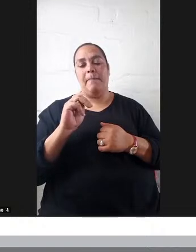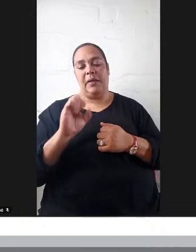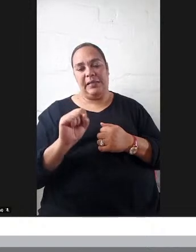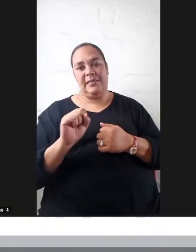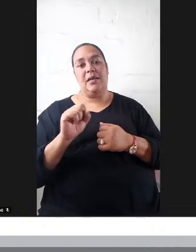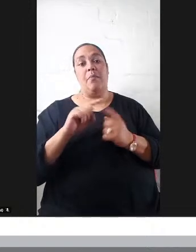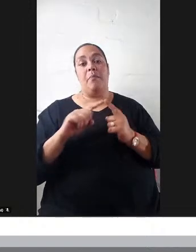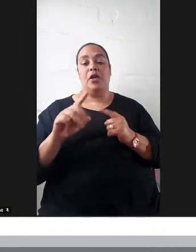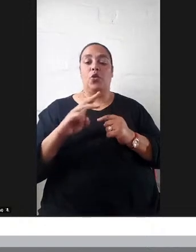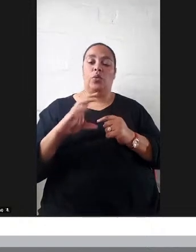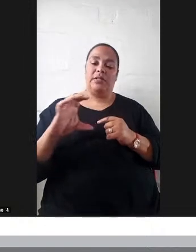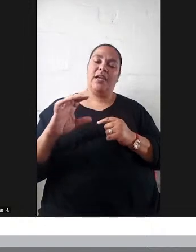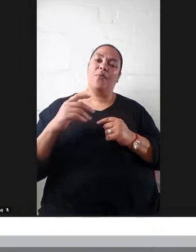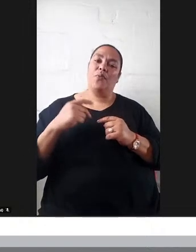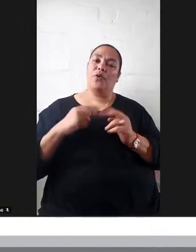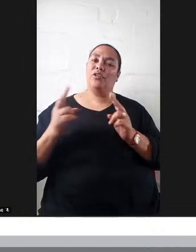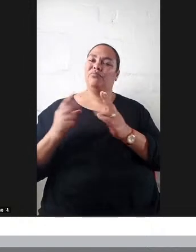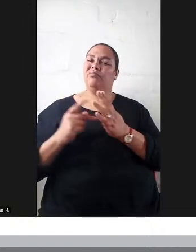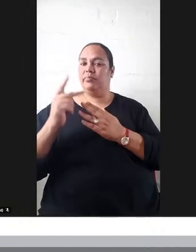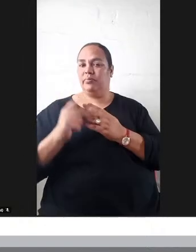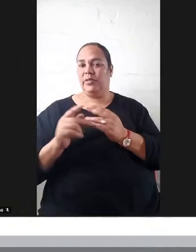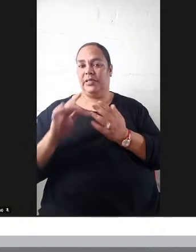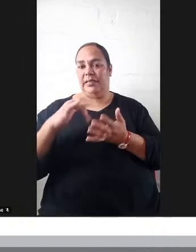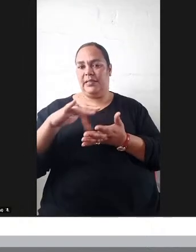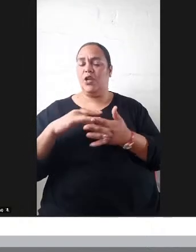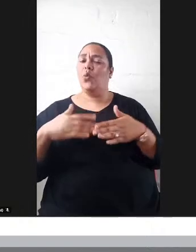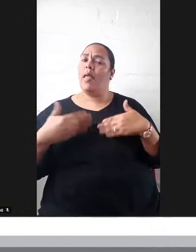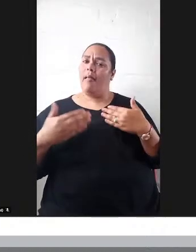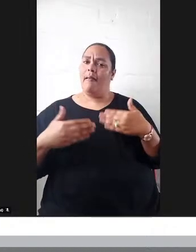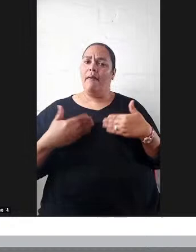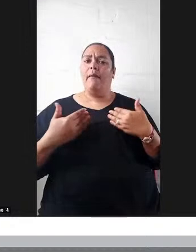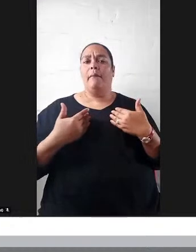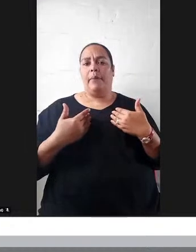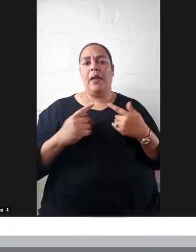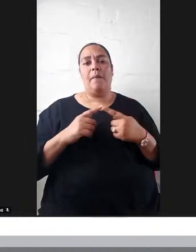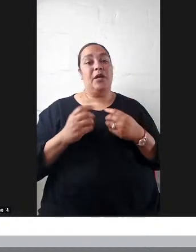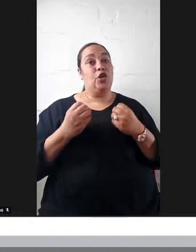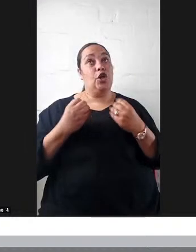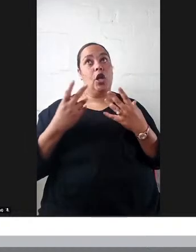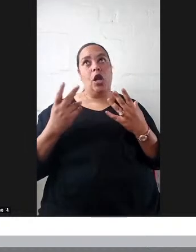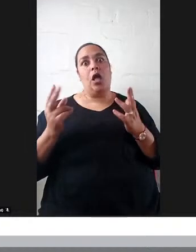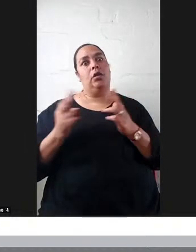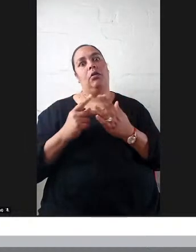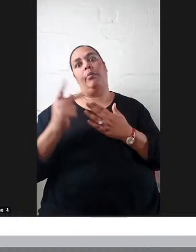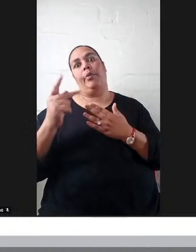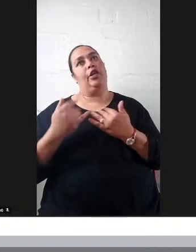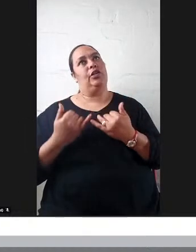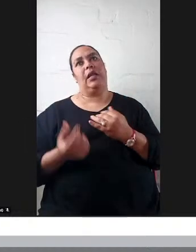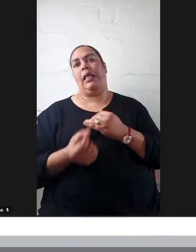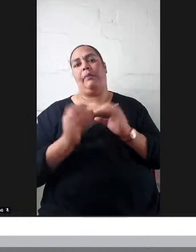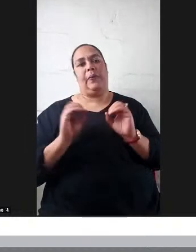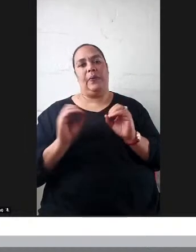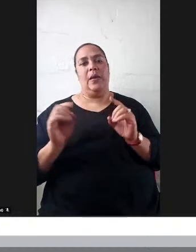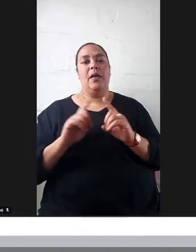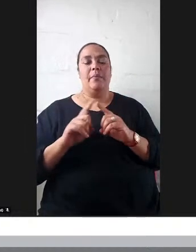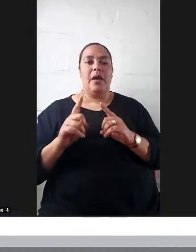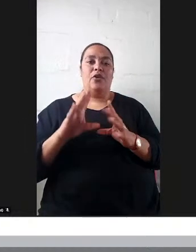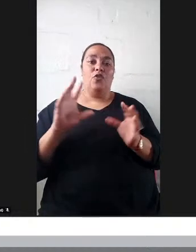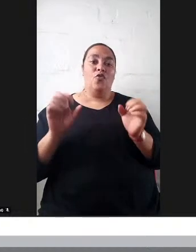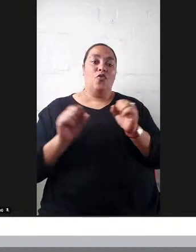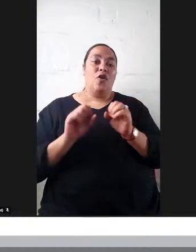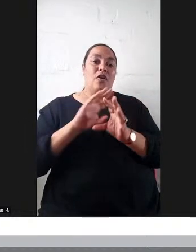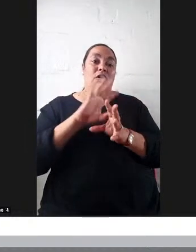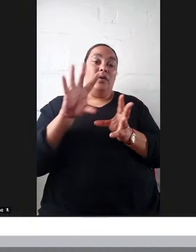pilot site. We're very happy to be a pilot site. There's not a lot of piloting going on at the moment. It is wrapped up in a